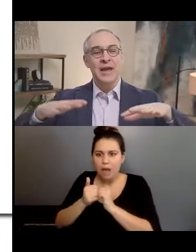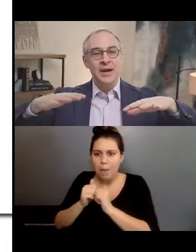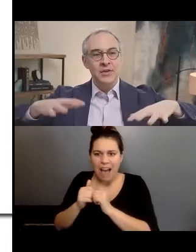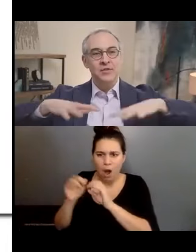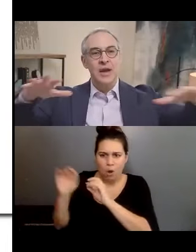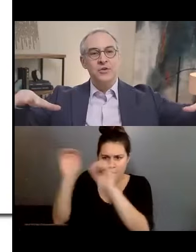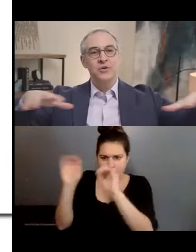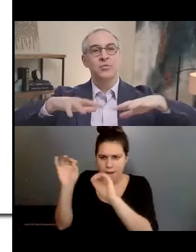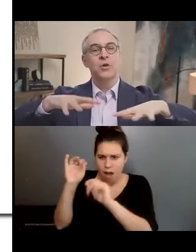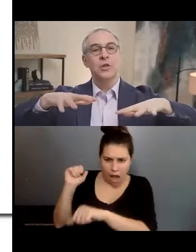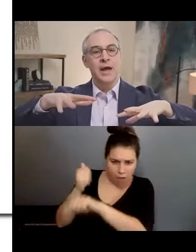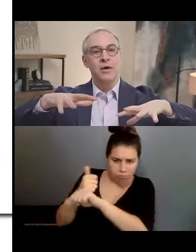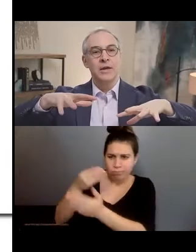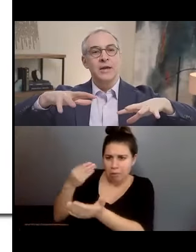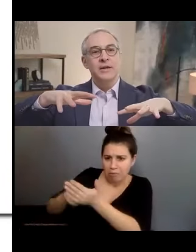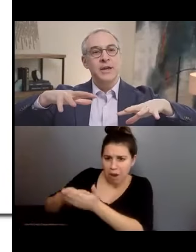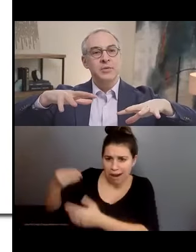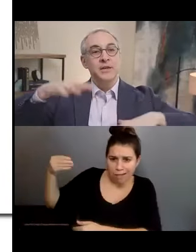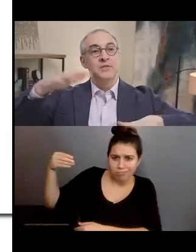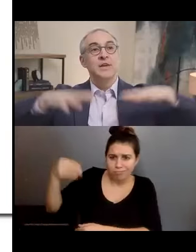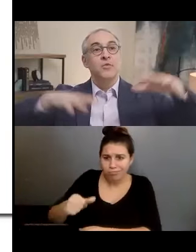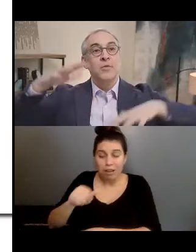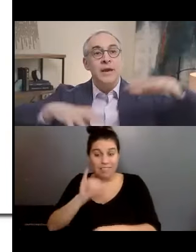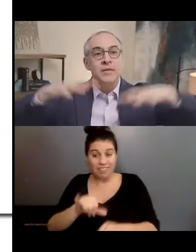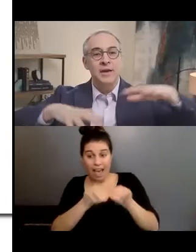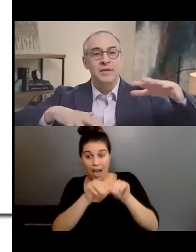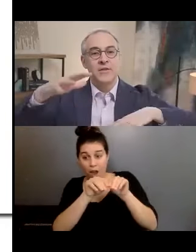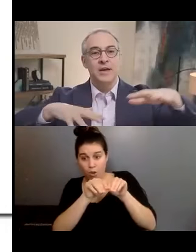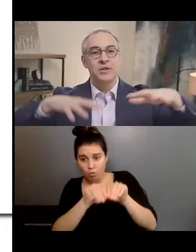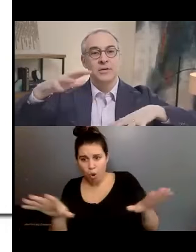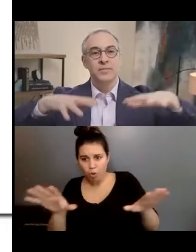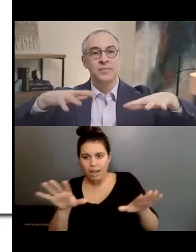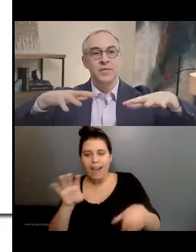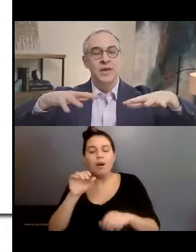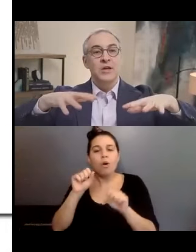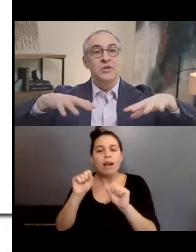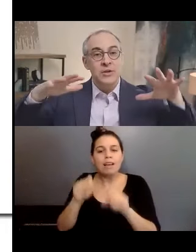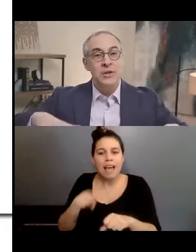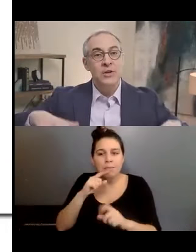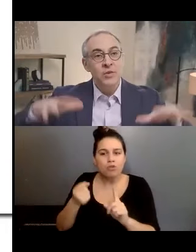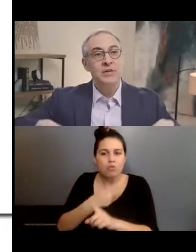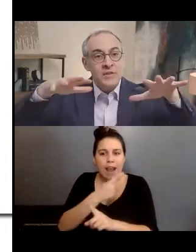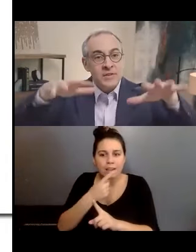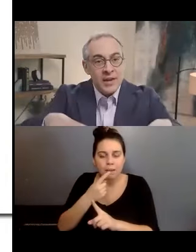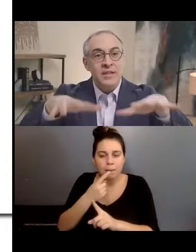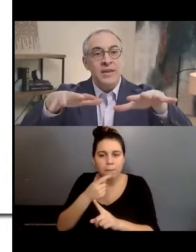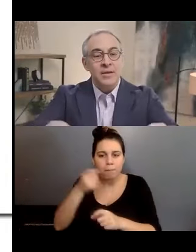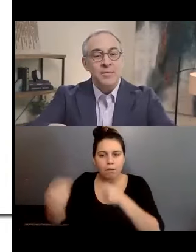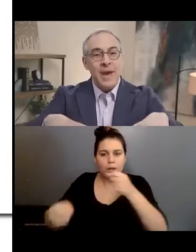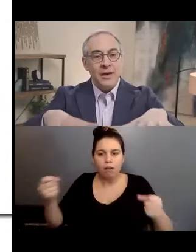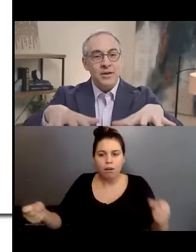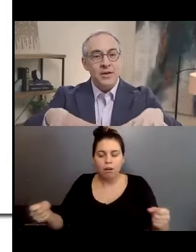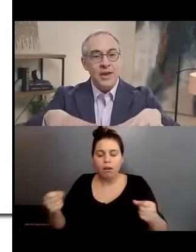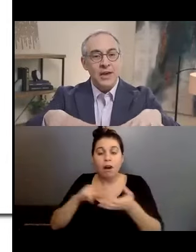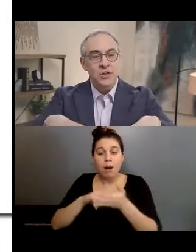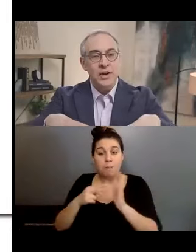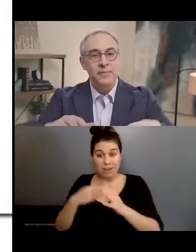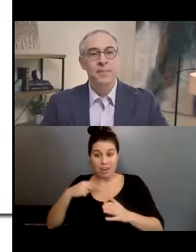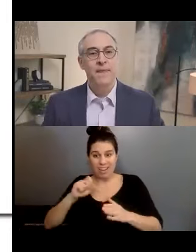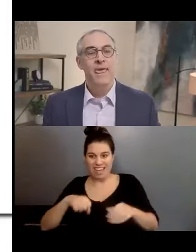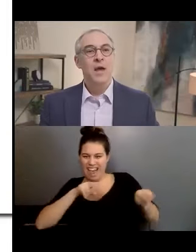funding to have this national rollout take place in a randomized fashion so that we could really study the impact of